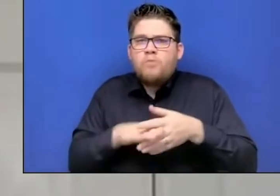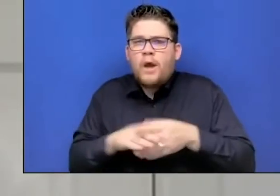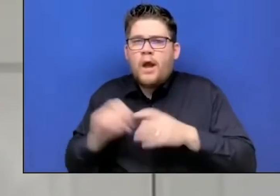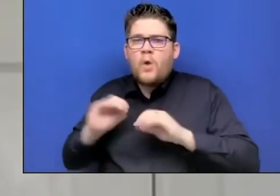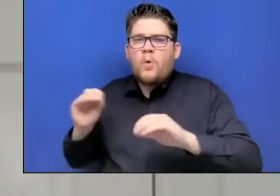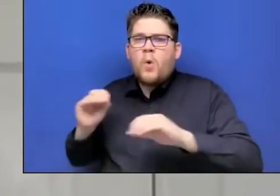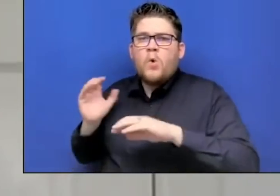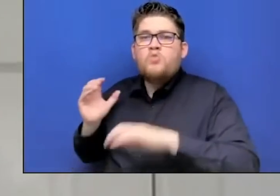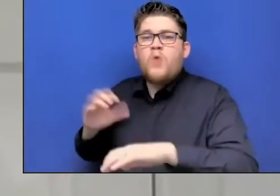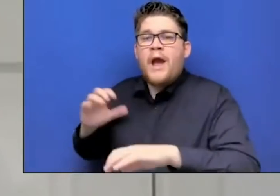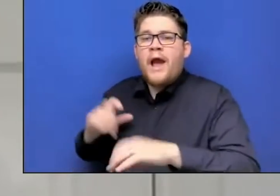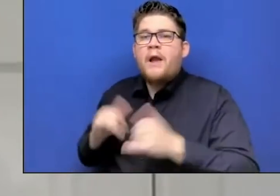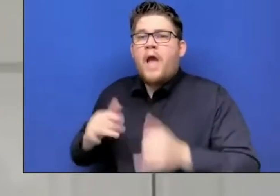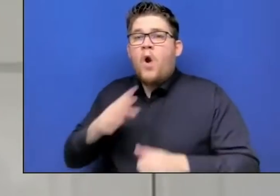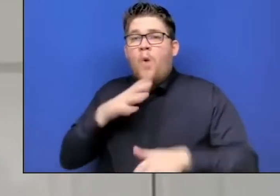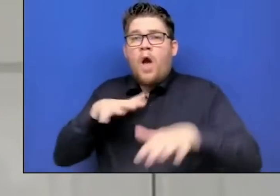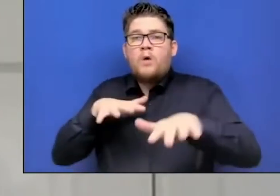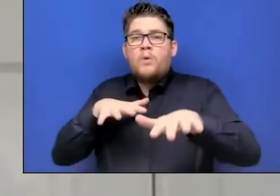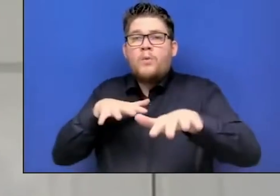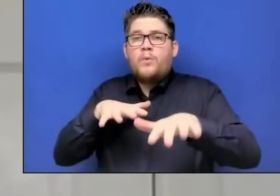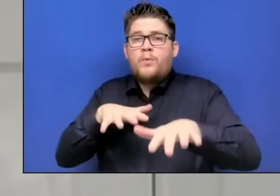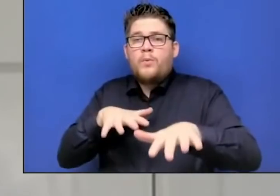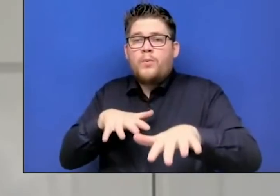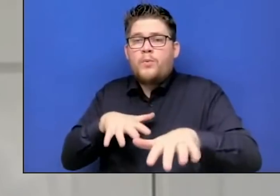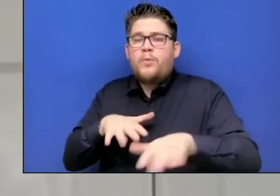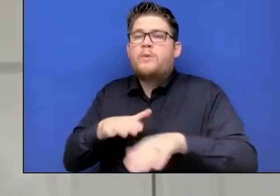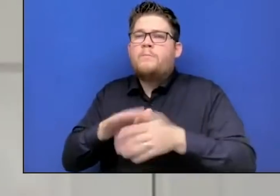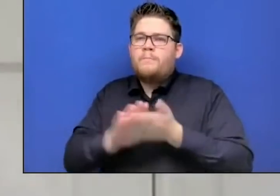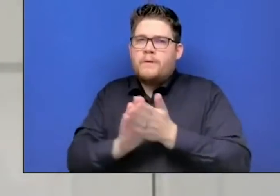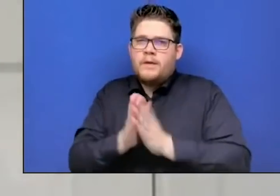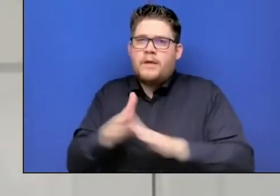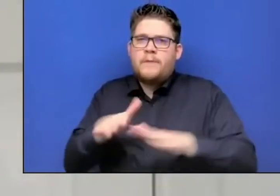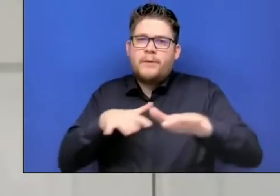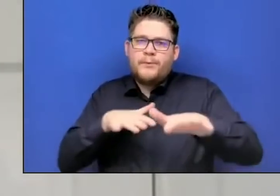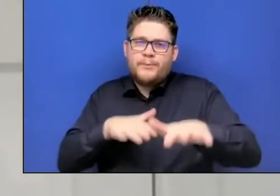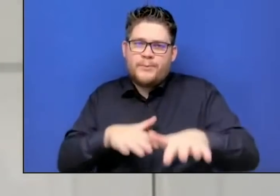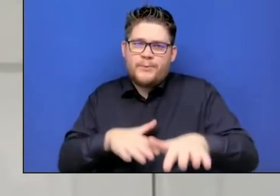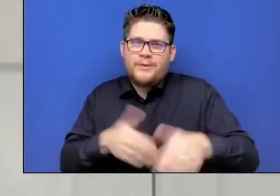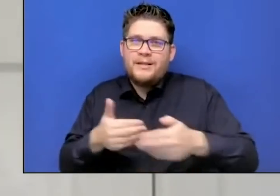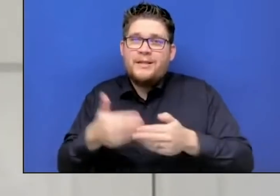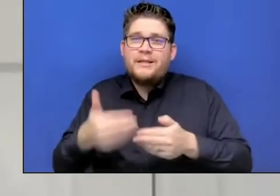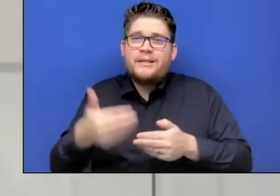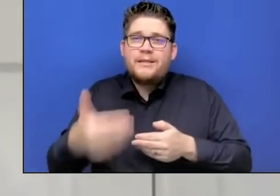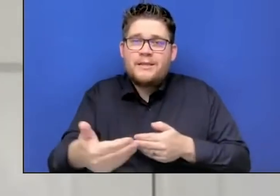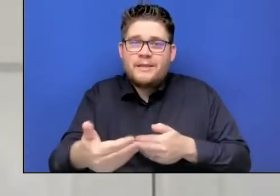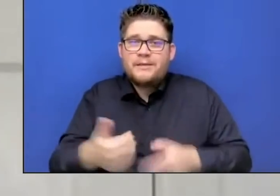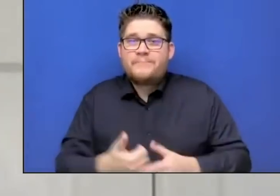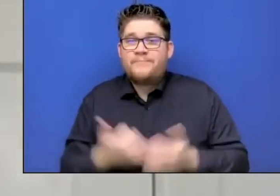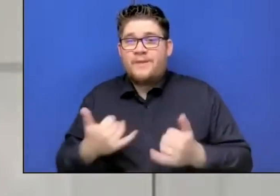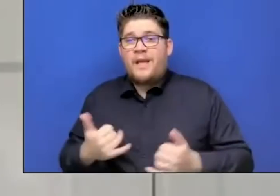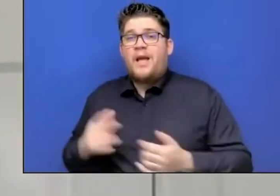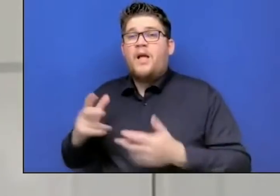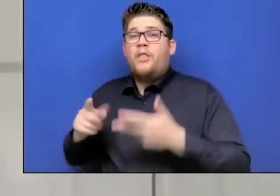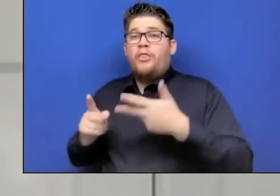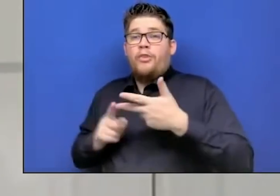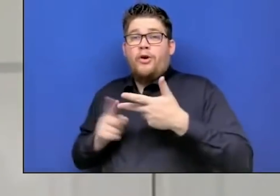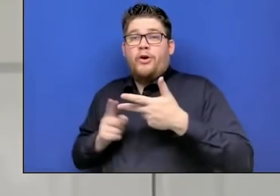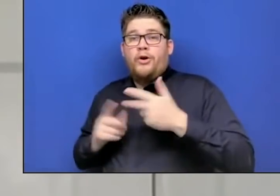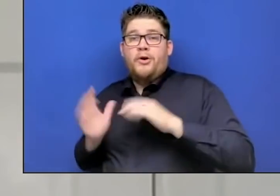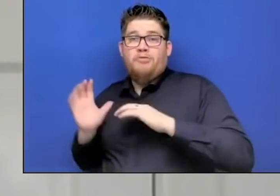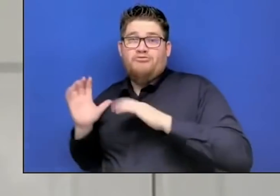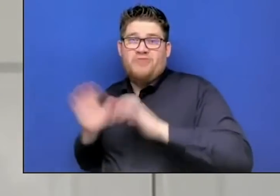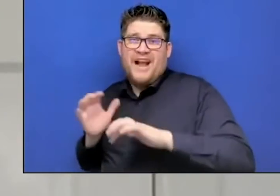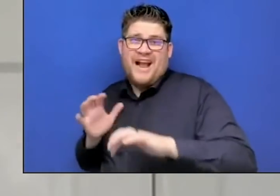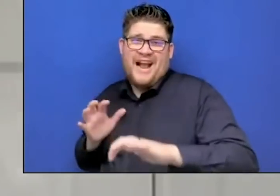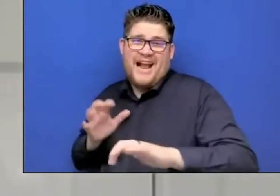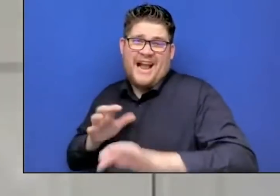this lull. So we move to the upcoming days. The next atmospheric river event is expected to bring significant rainfall on